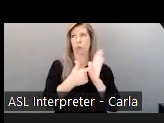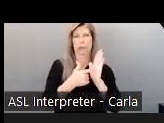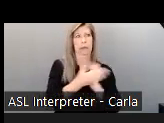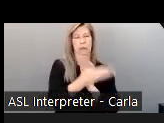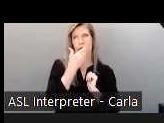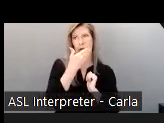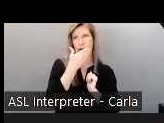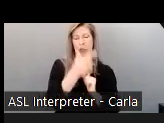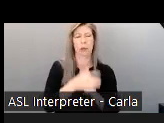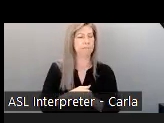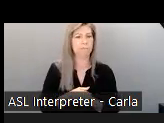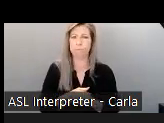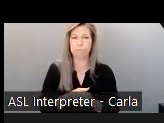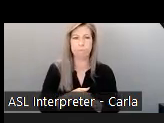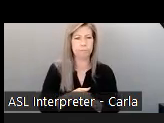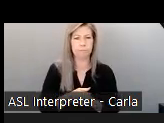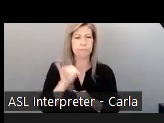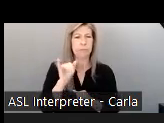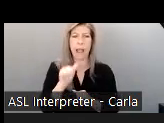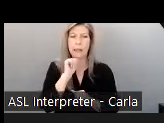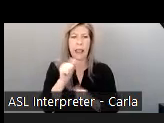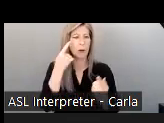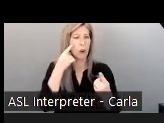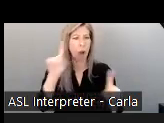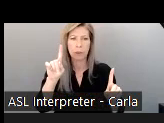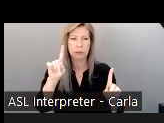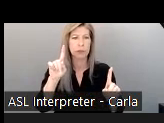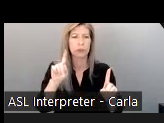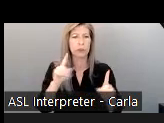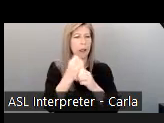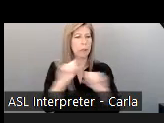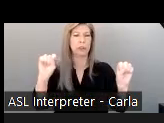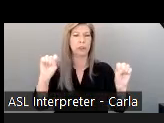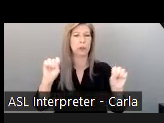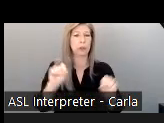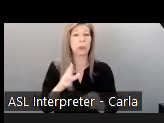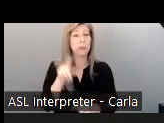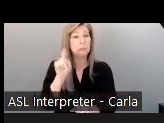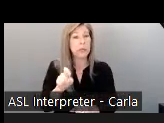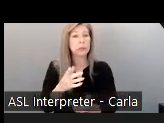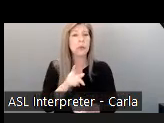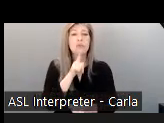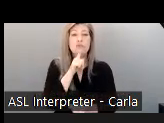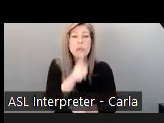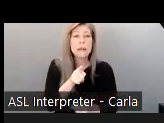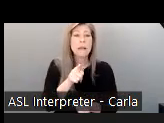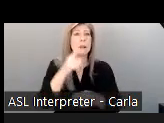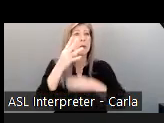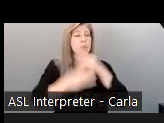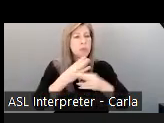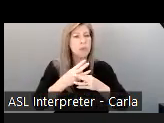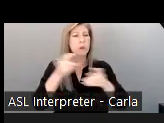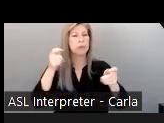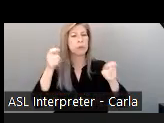real and universal changes in social access to food, security, housing, education, and